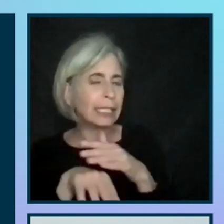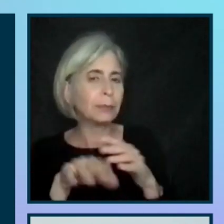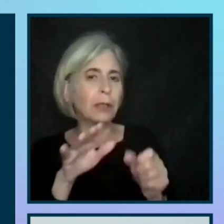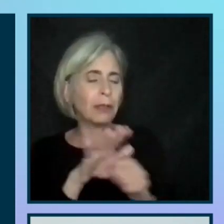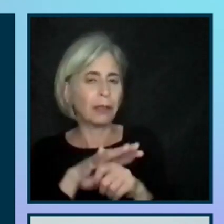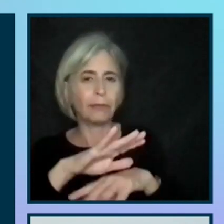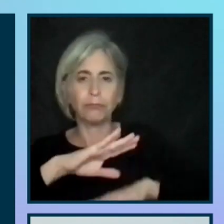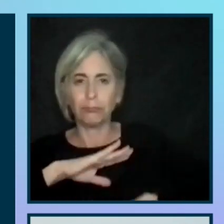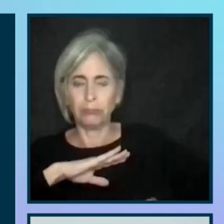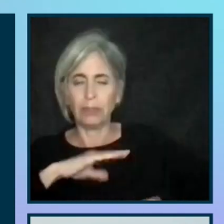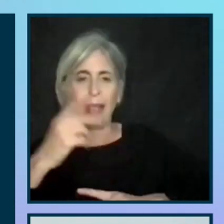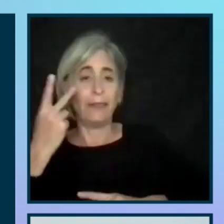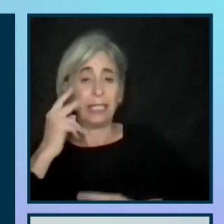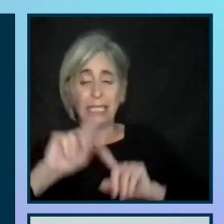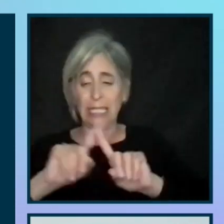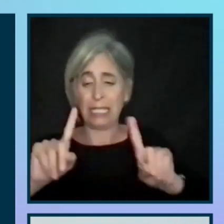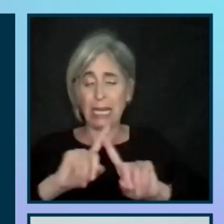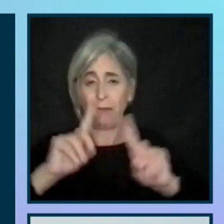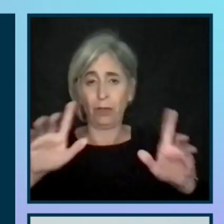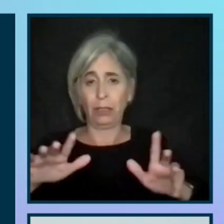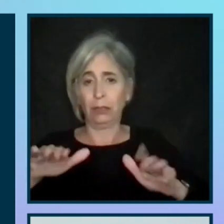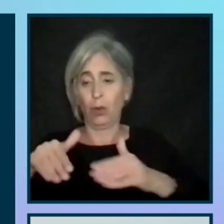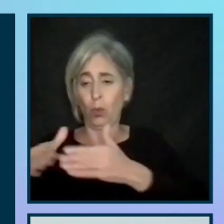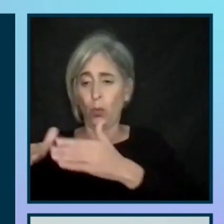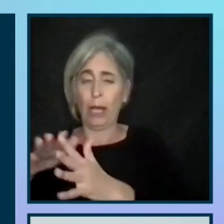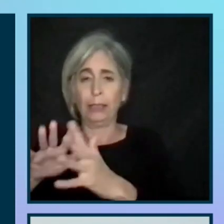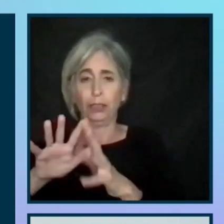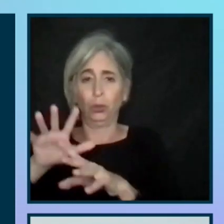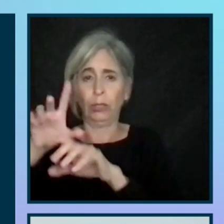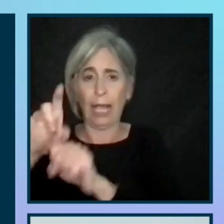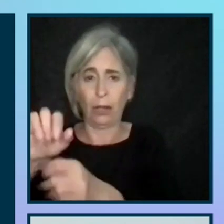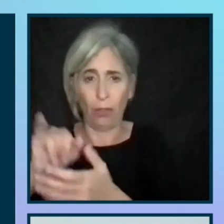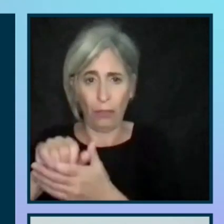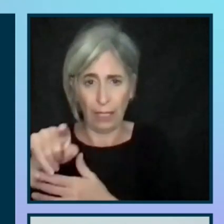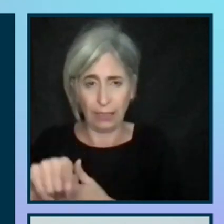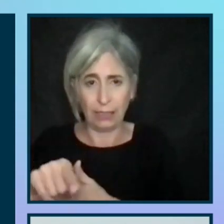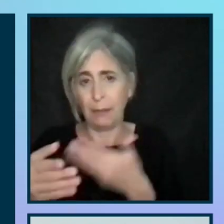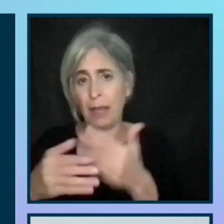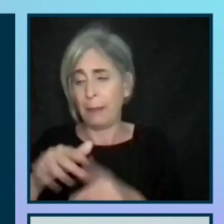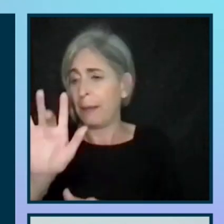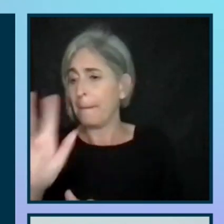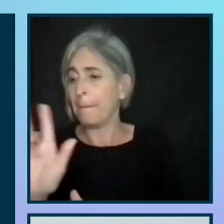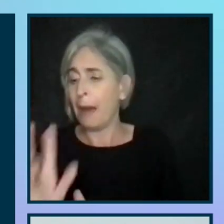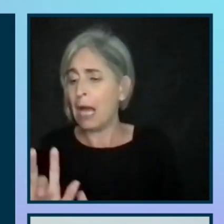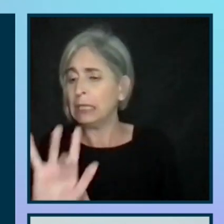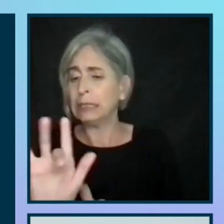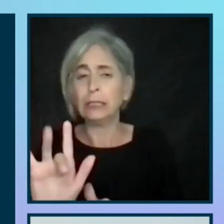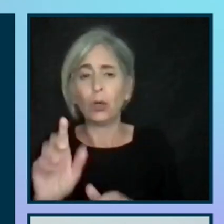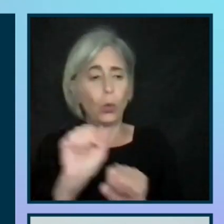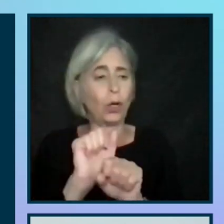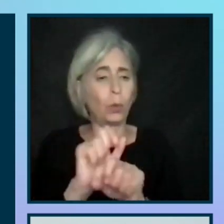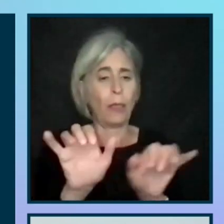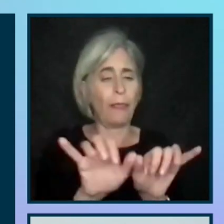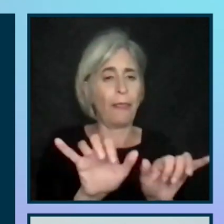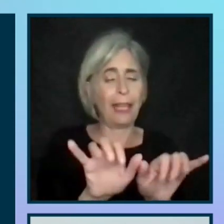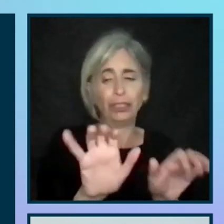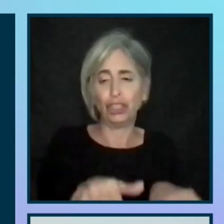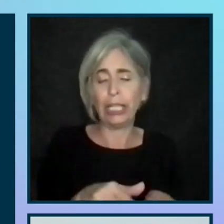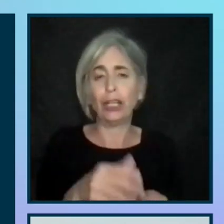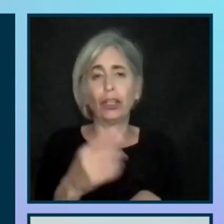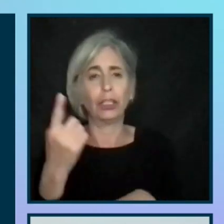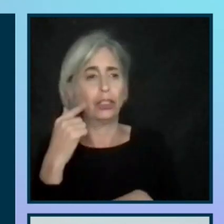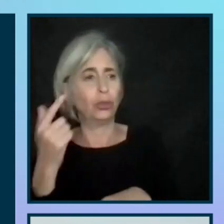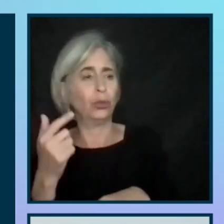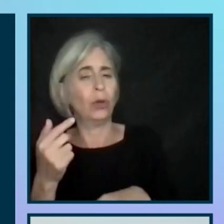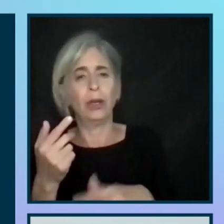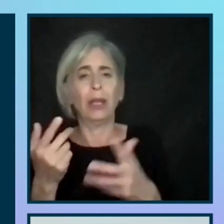it different ways. You maintain a spreadsheet with accessibility bugs, or you work with your engineer right away to tackle low-hanging fixes,